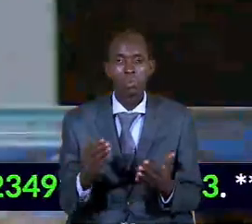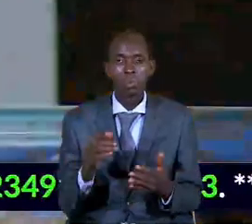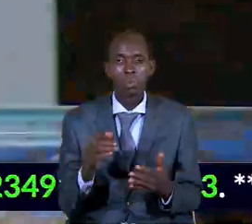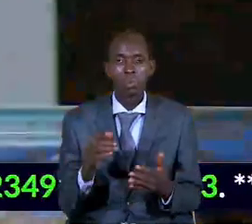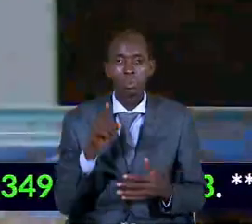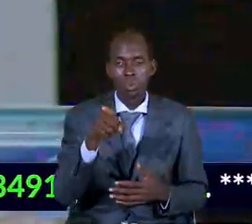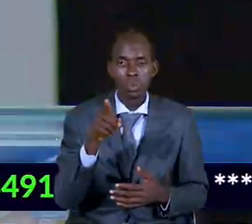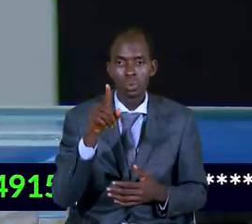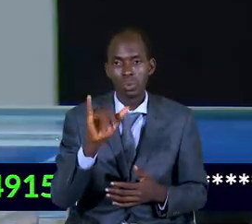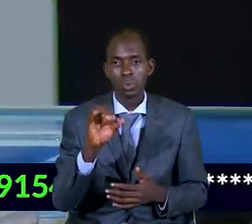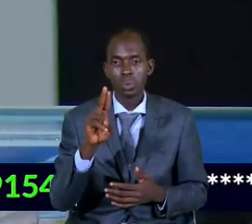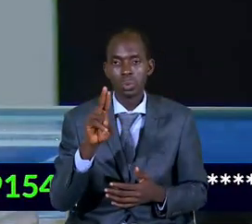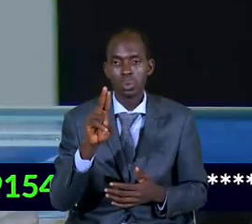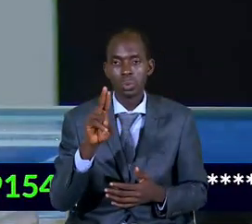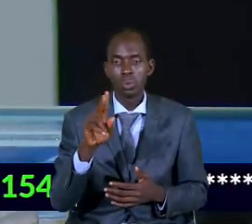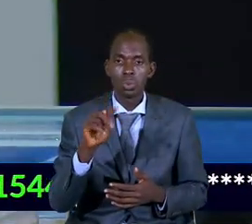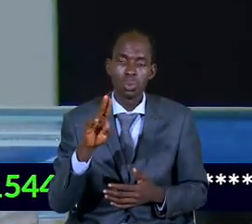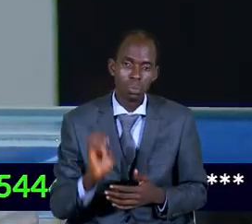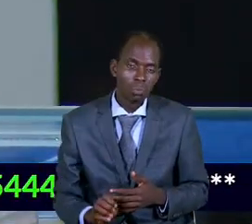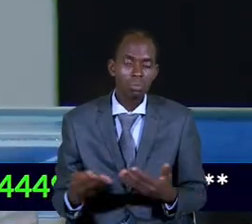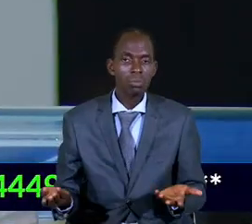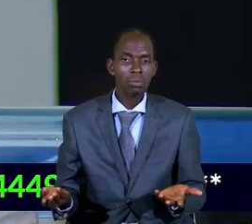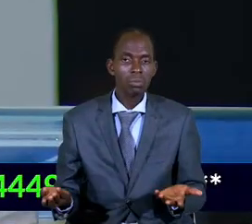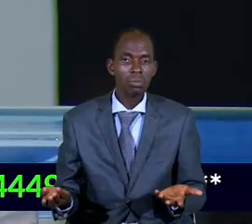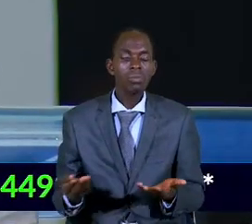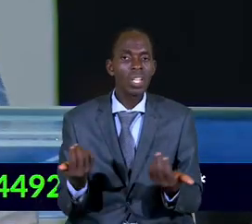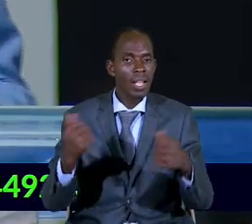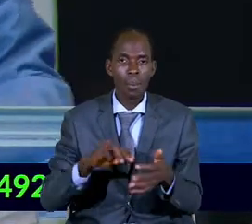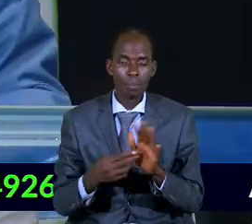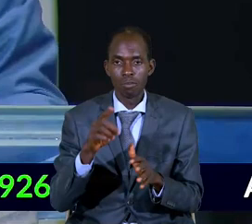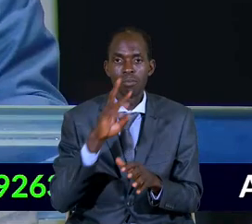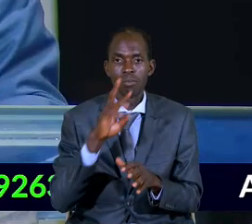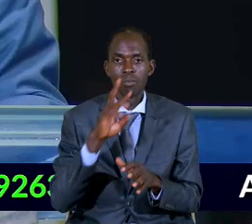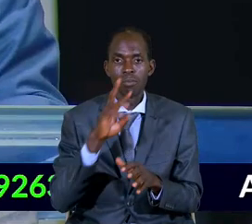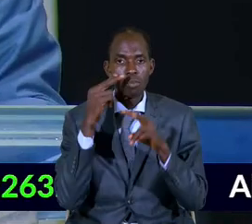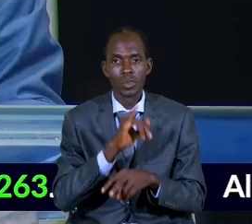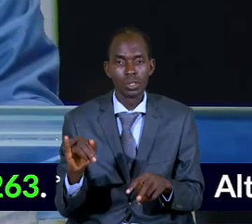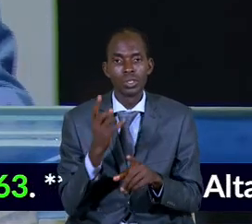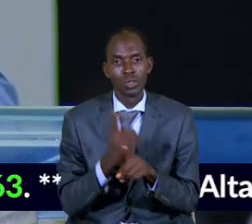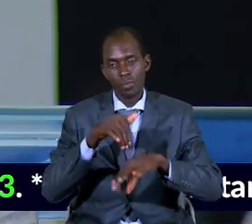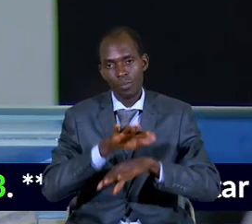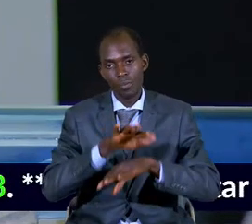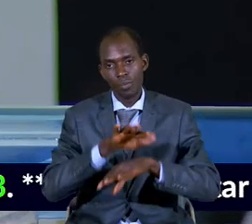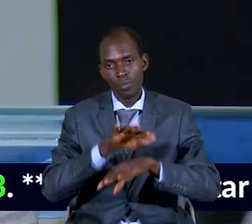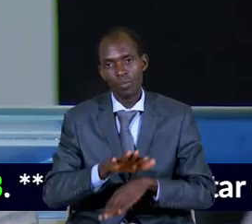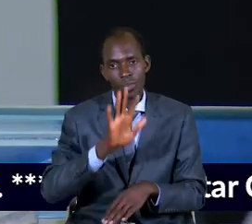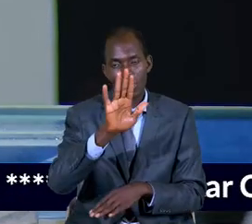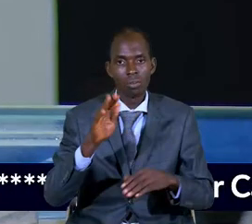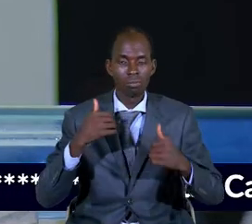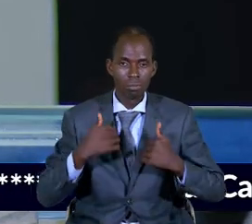you can put it there. It's to help you so that you continue in the Lord. The online